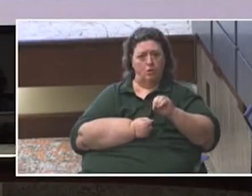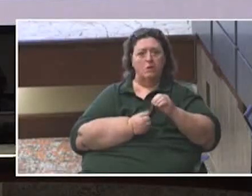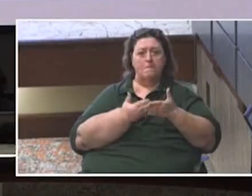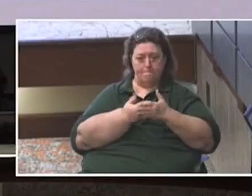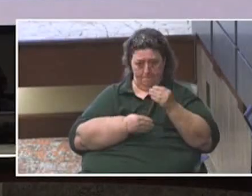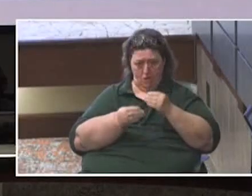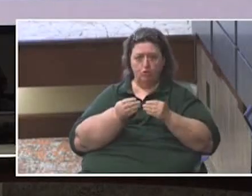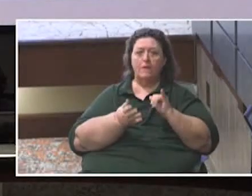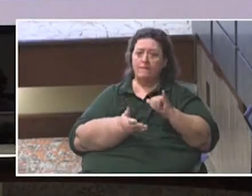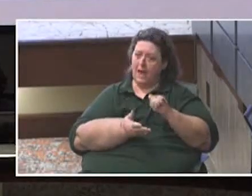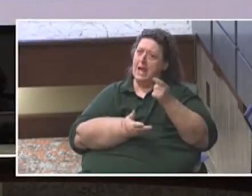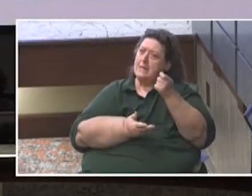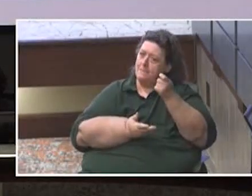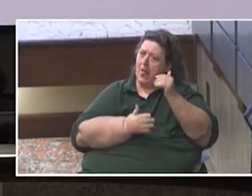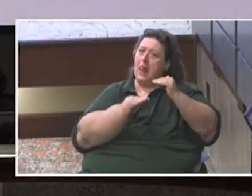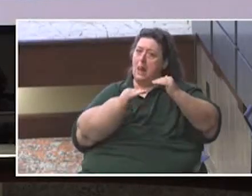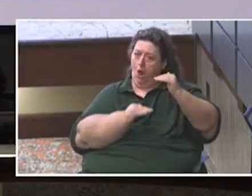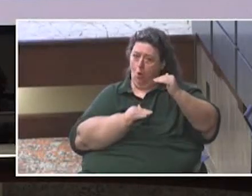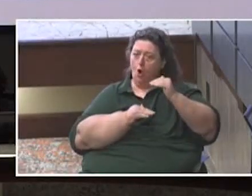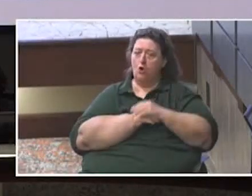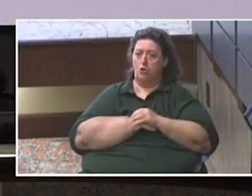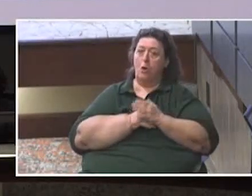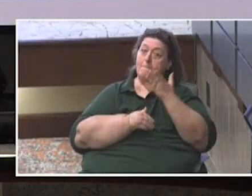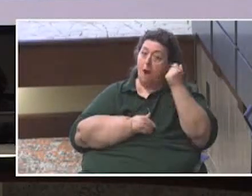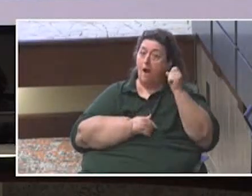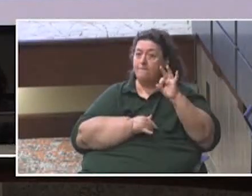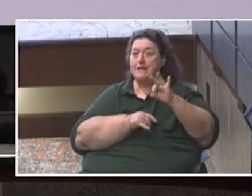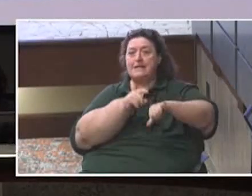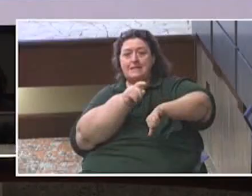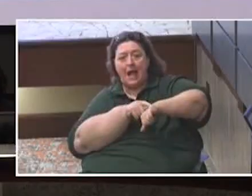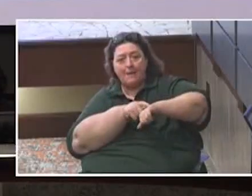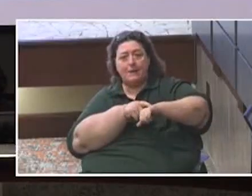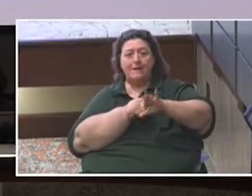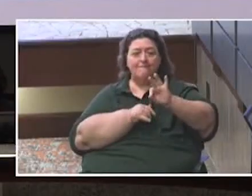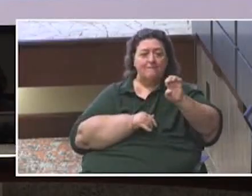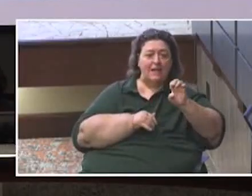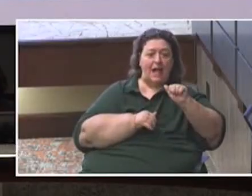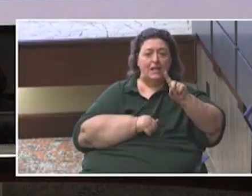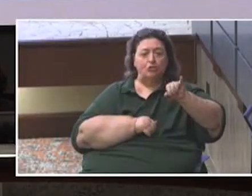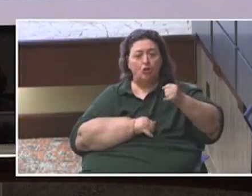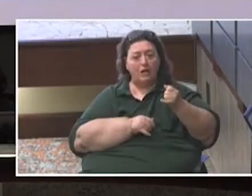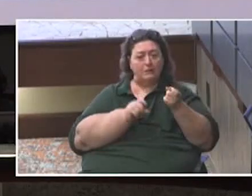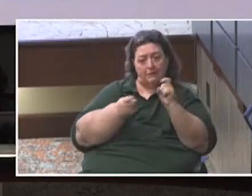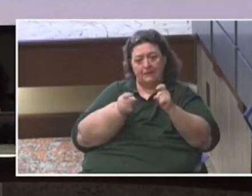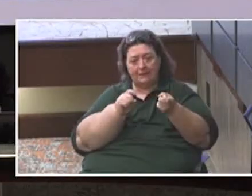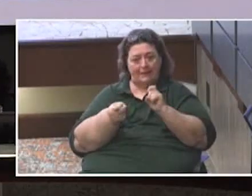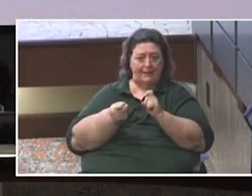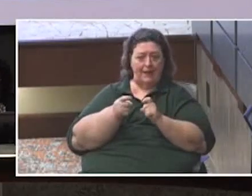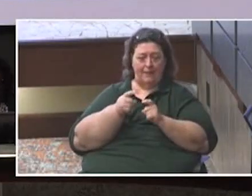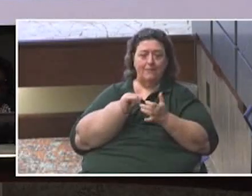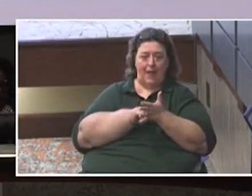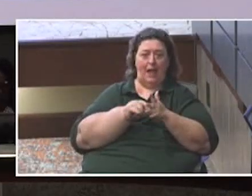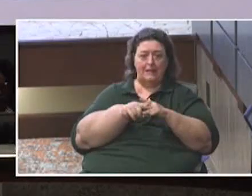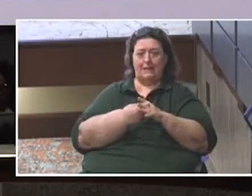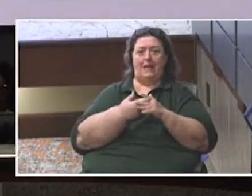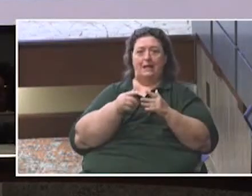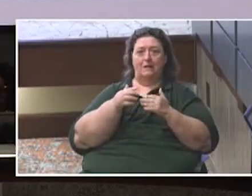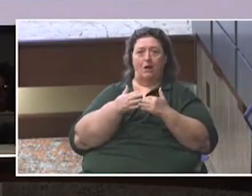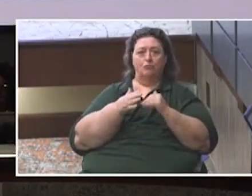budget. Again, that's slightly lower due to the timing of that fee adjustment that came into effect on January